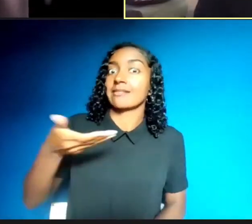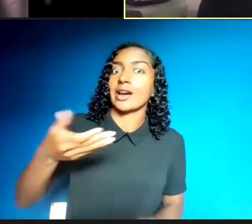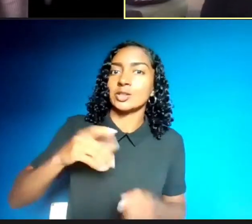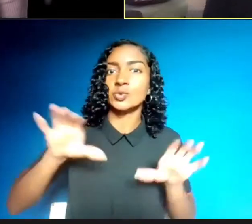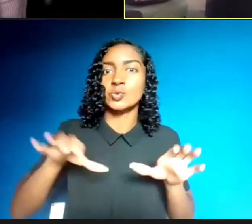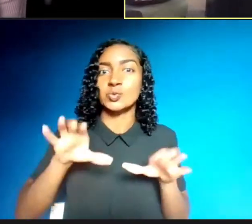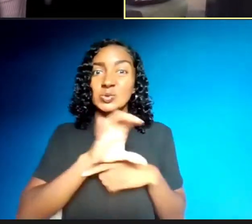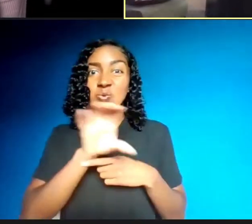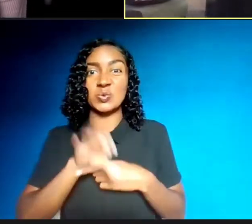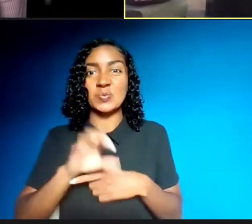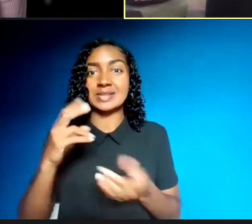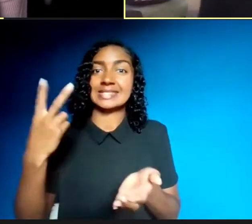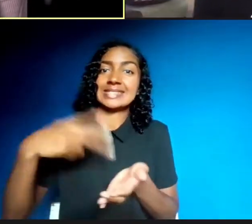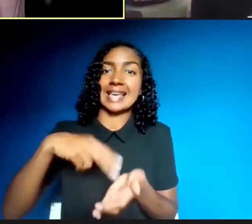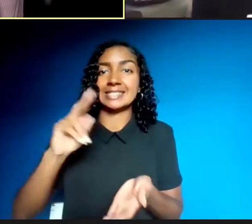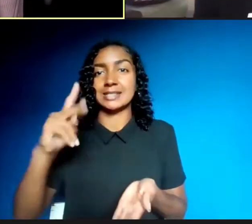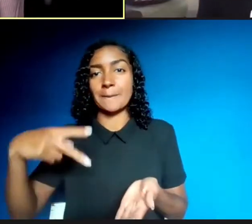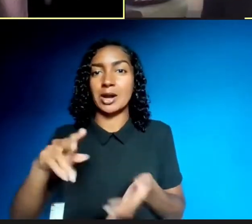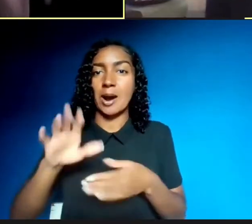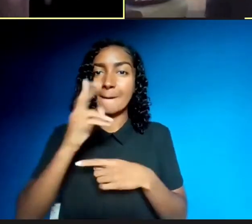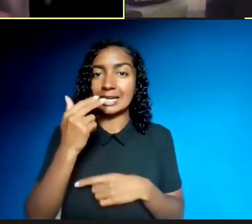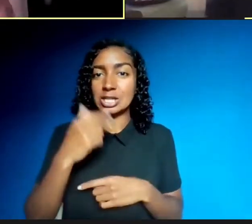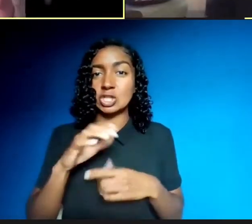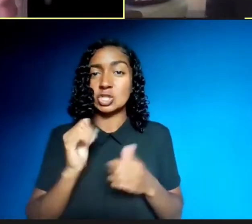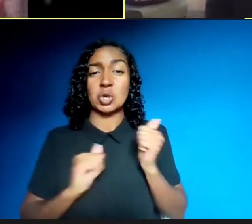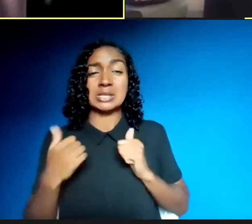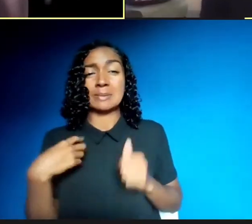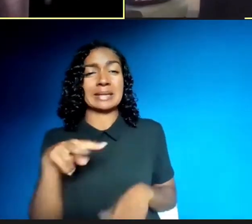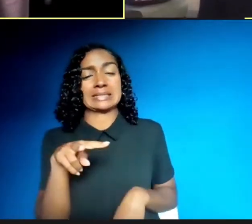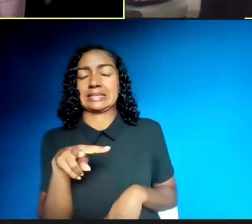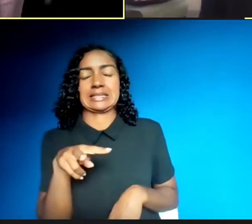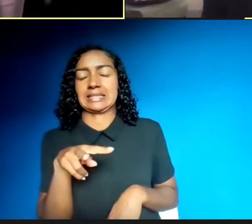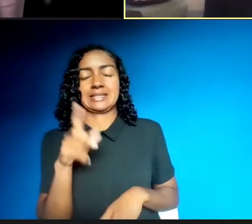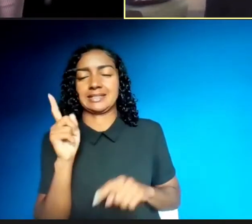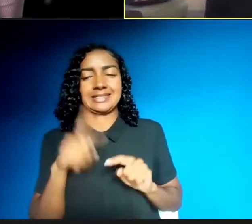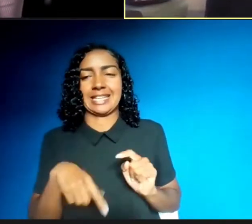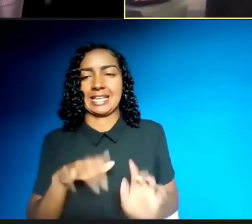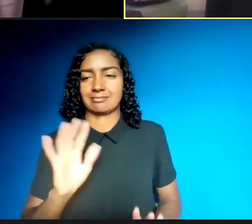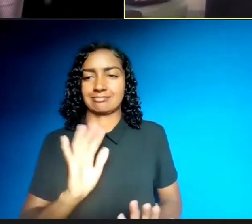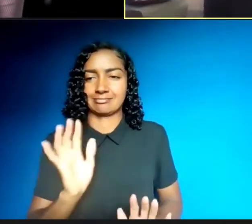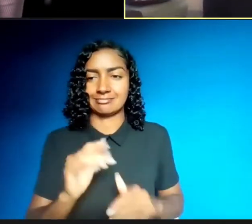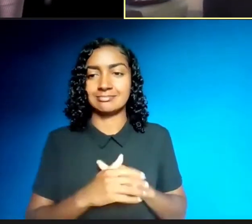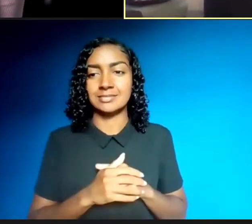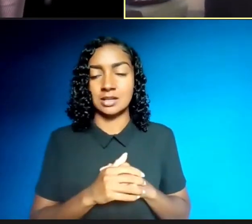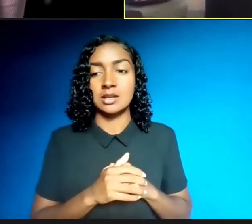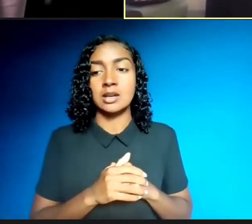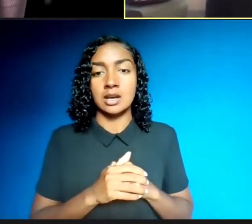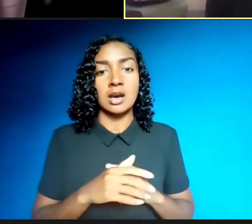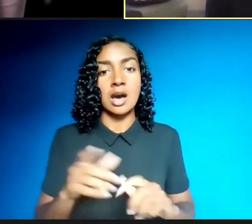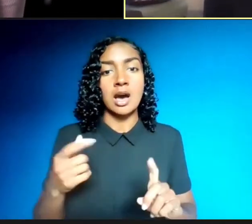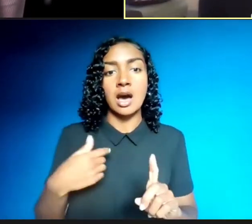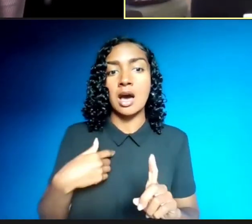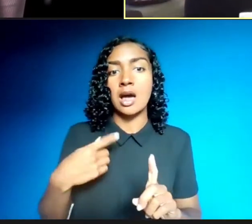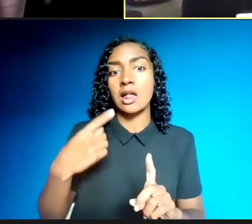shows, and I'm like, I can't do that. So without yeah, I don't having know. the audience there. We'll see. Post-vaccine, post my own comfort level, we'll see what stand-up